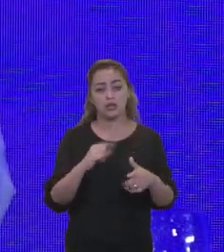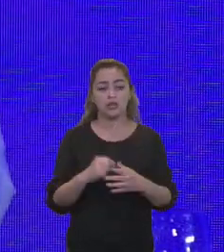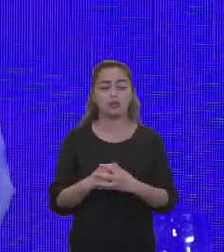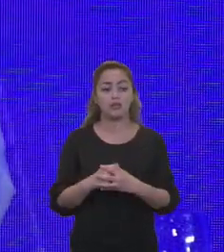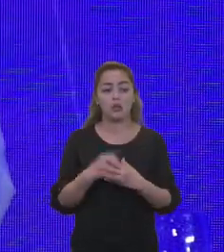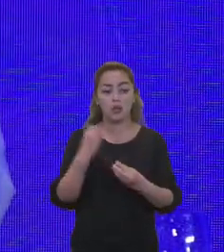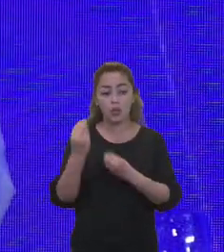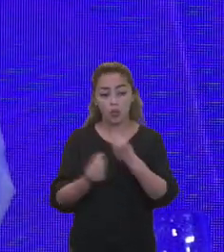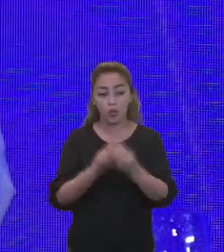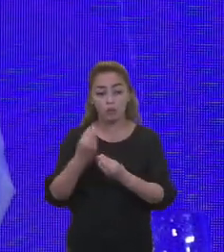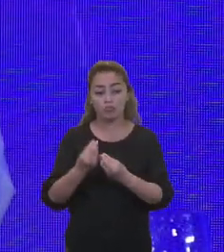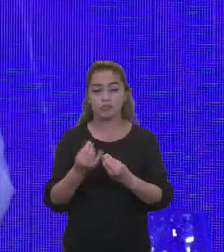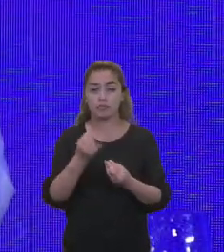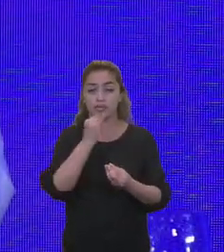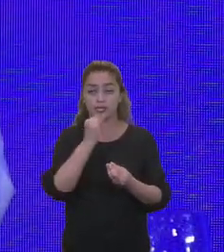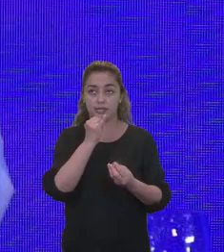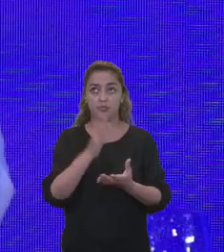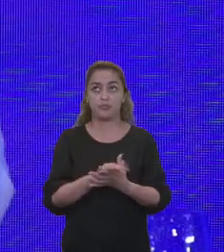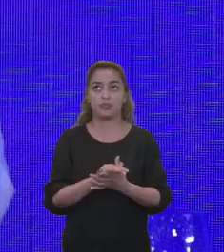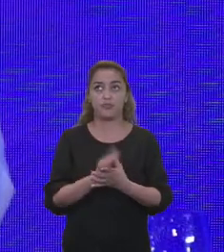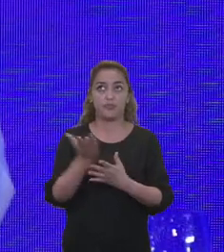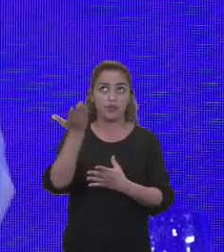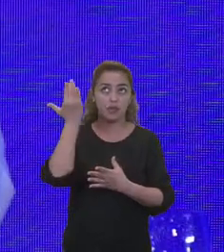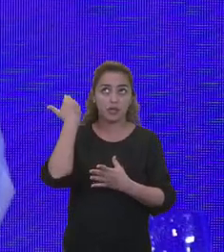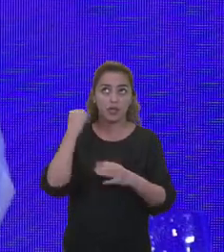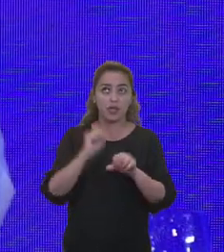of the call center.